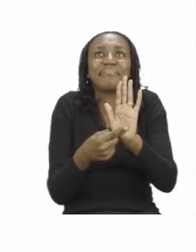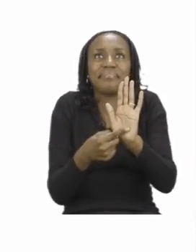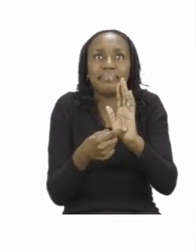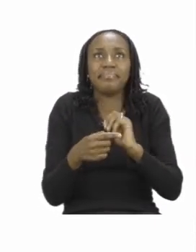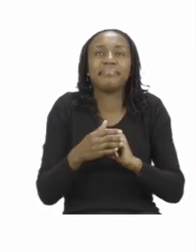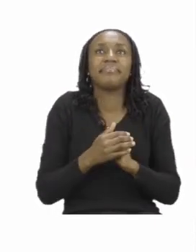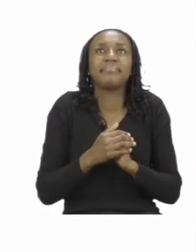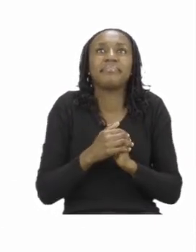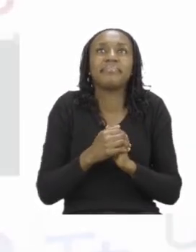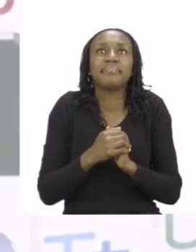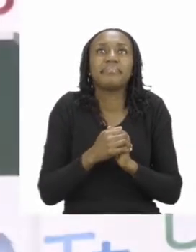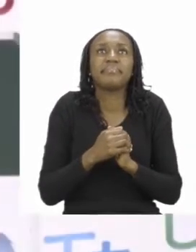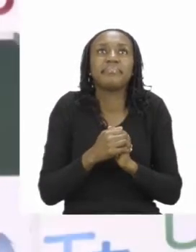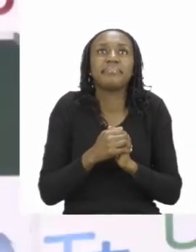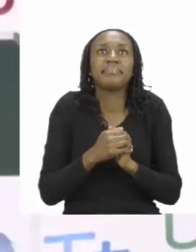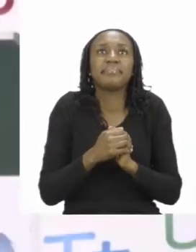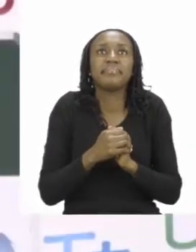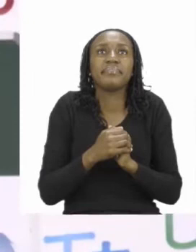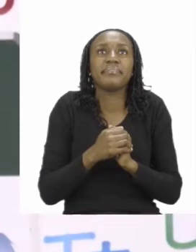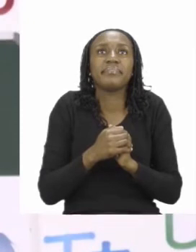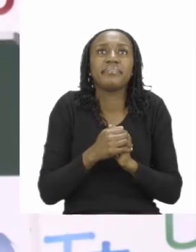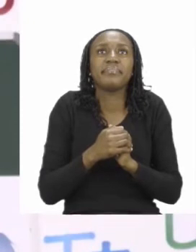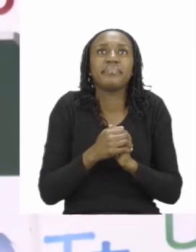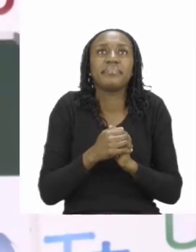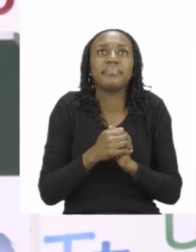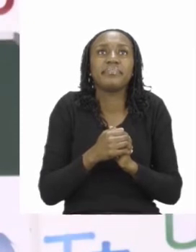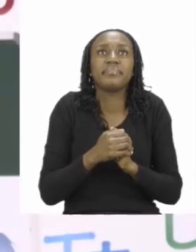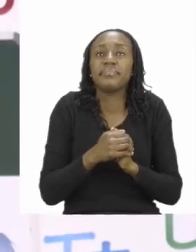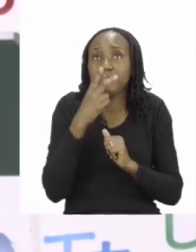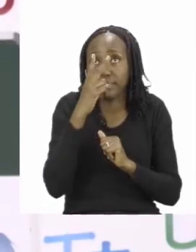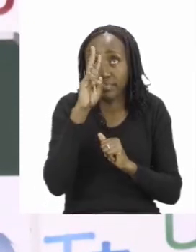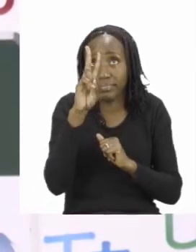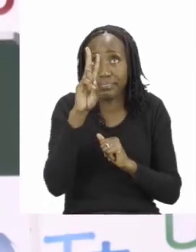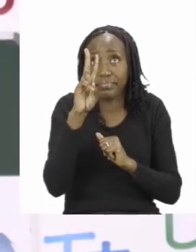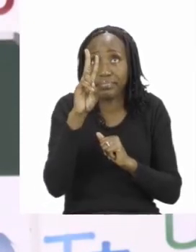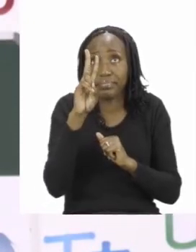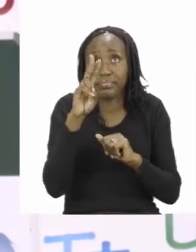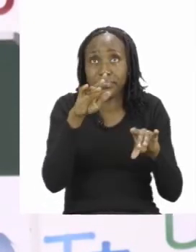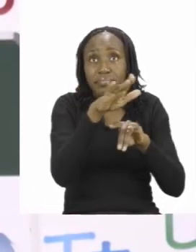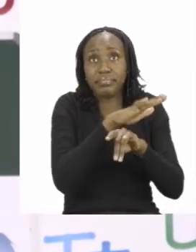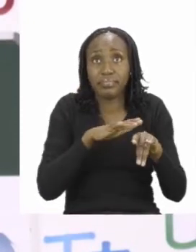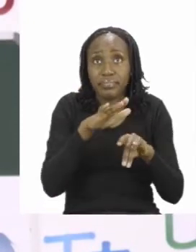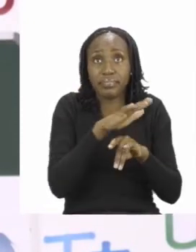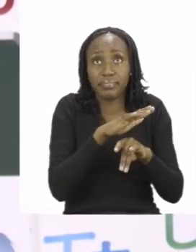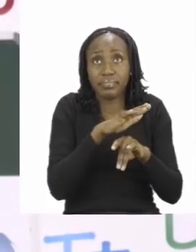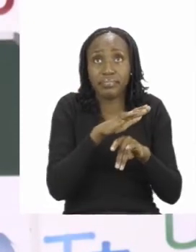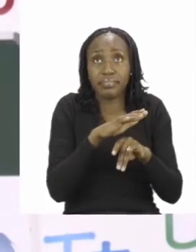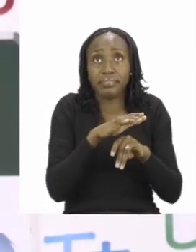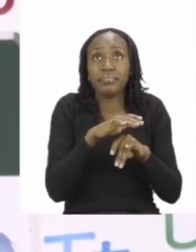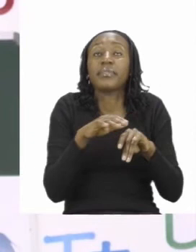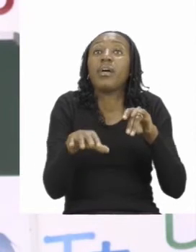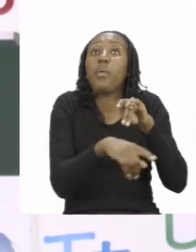our animals on the board. On the board, we have two types of animals. We have elephants and we have a butterfly. Now,